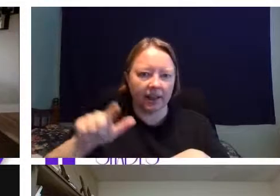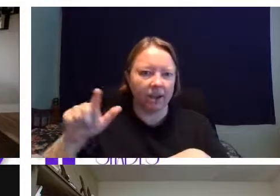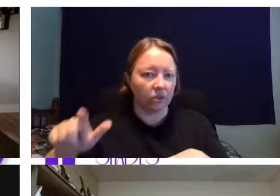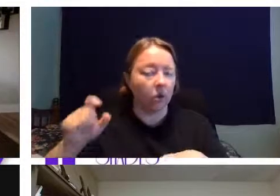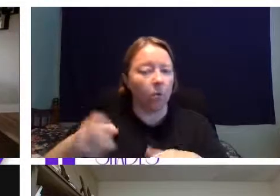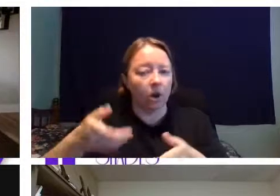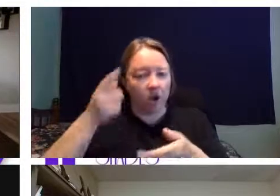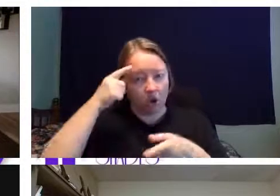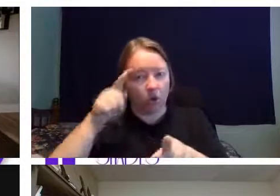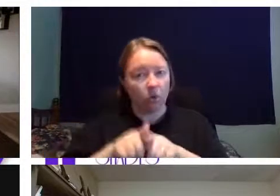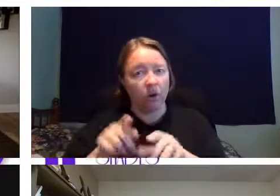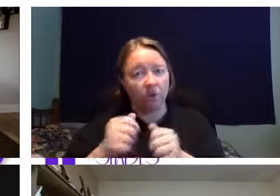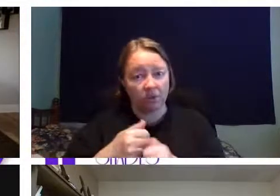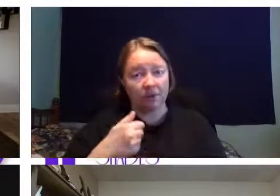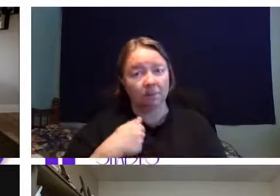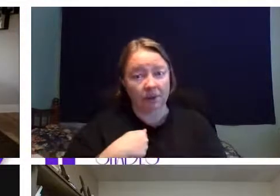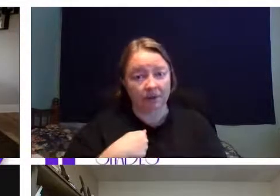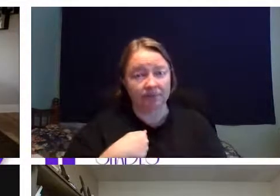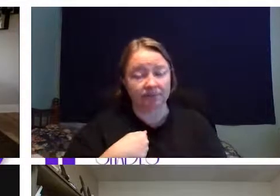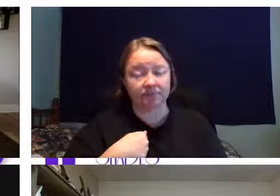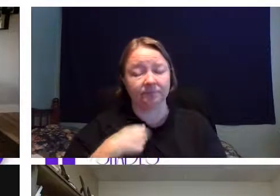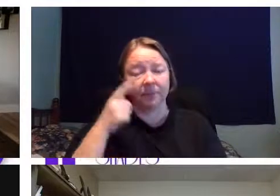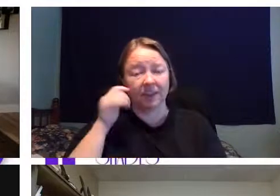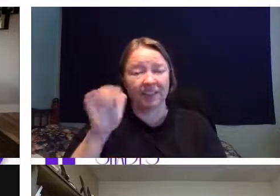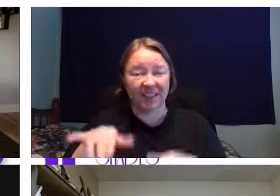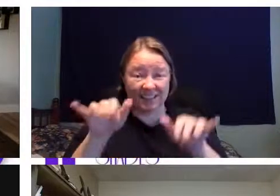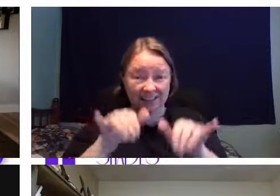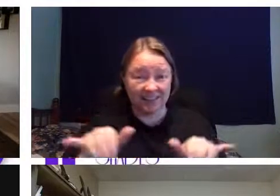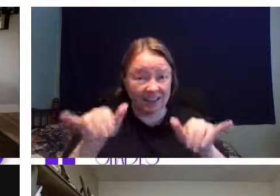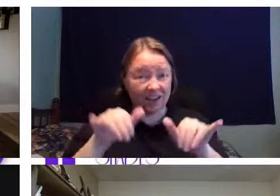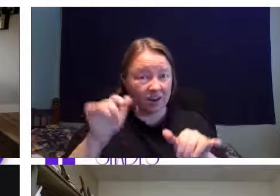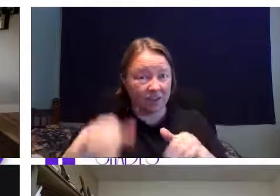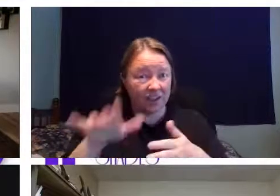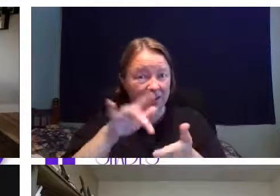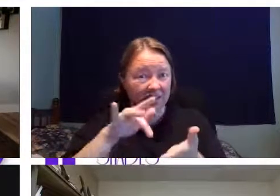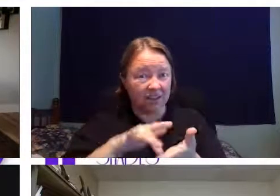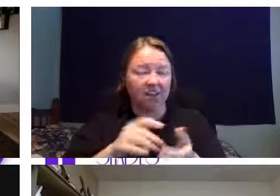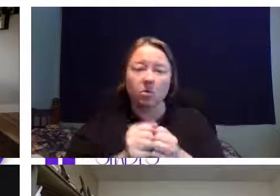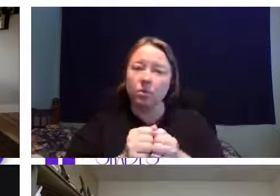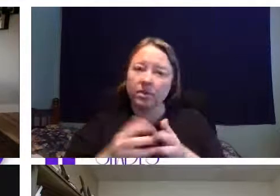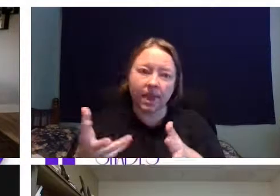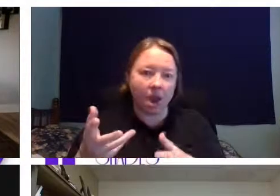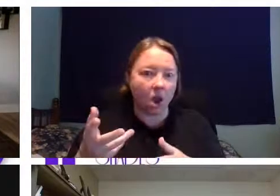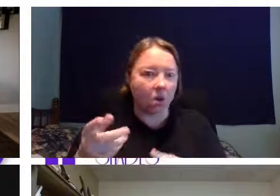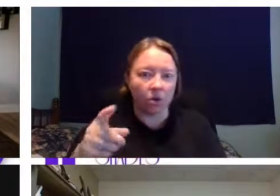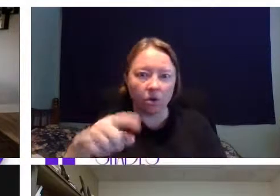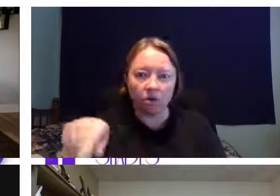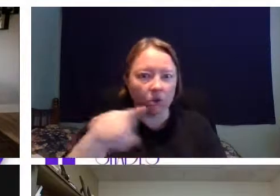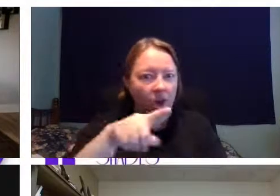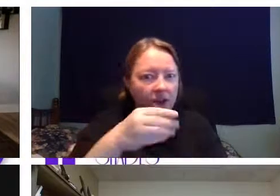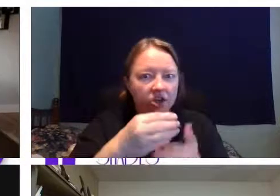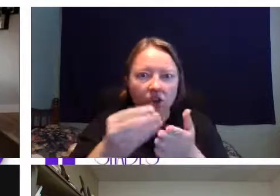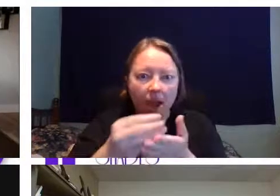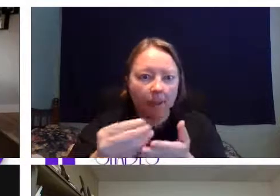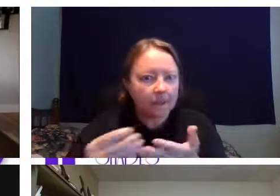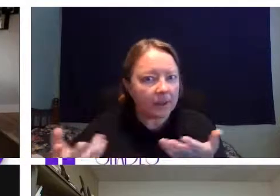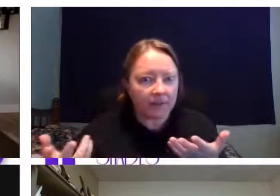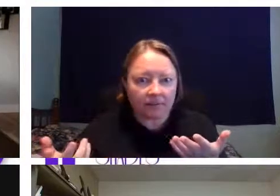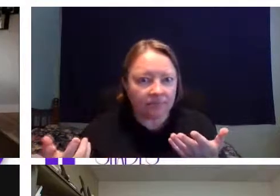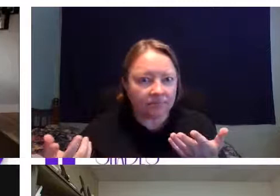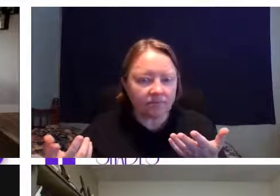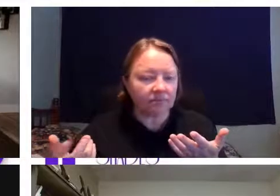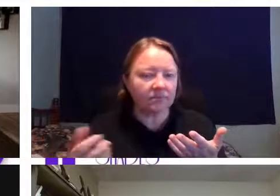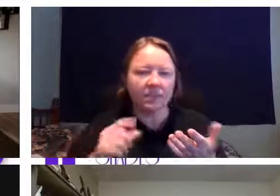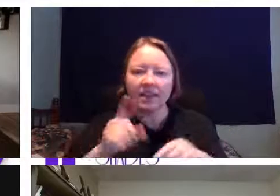as well, as far as the standard of the center. Because without you guys, there's, we don't, there is no